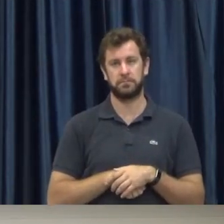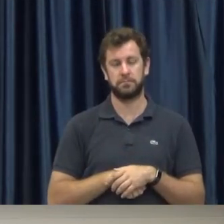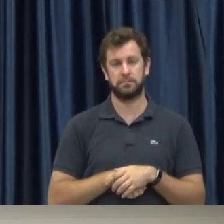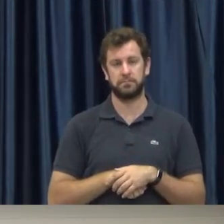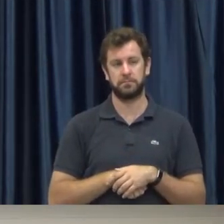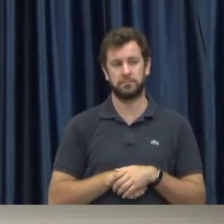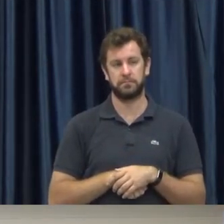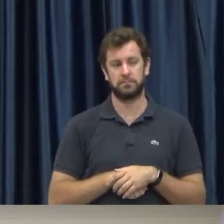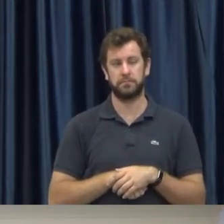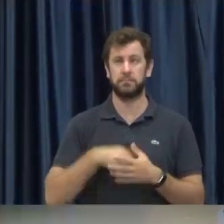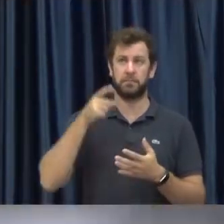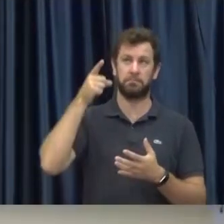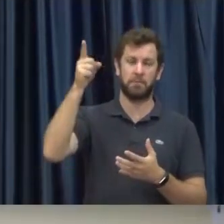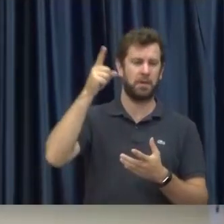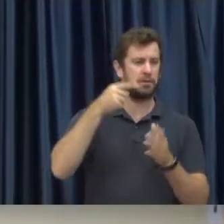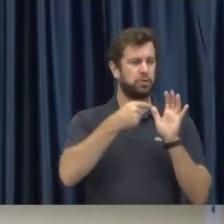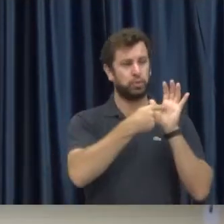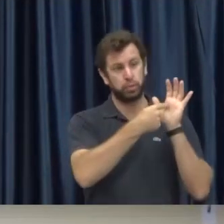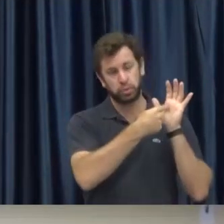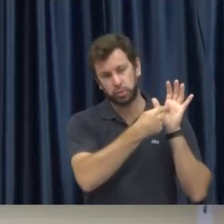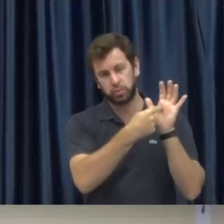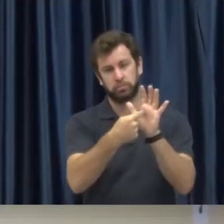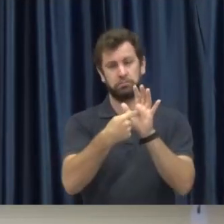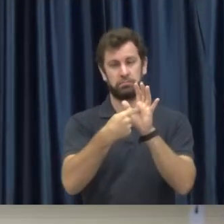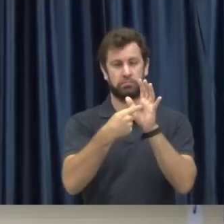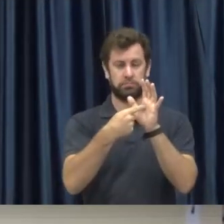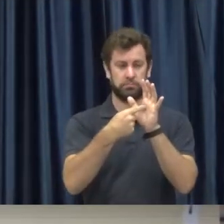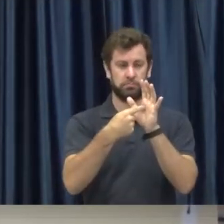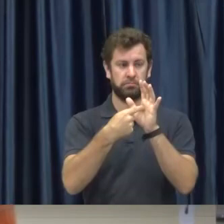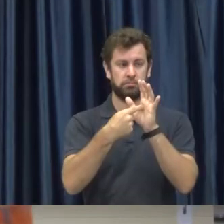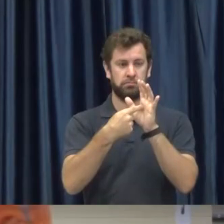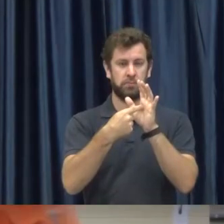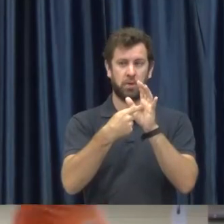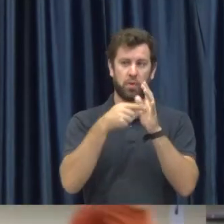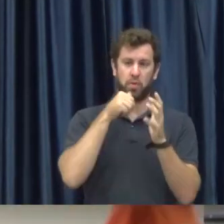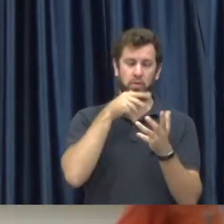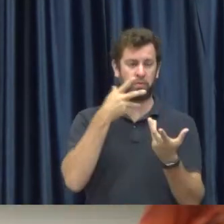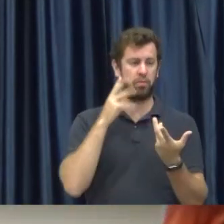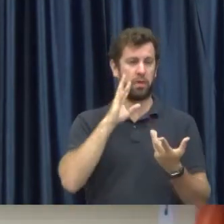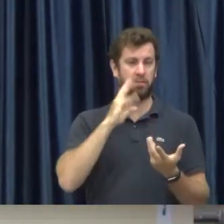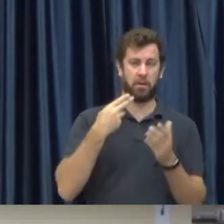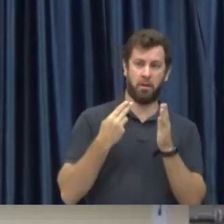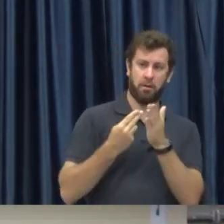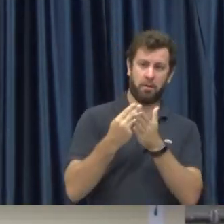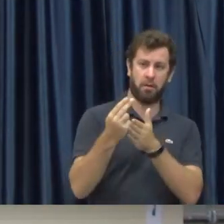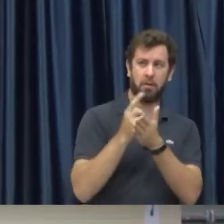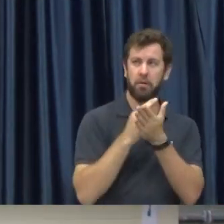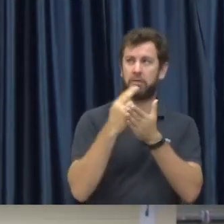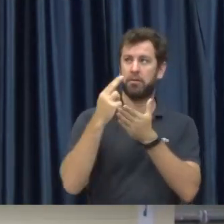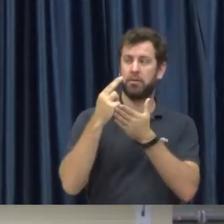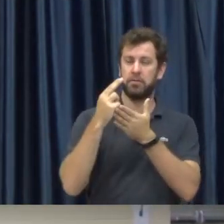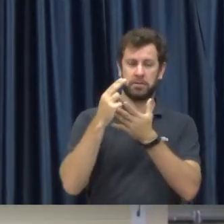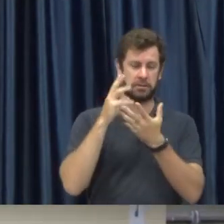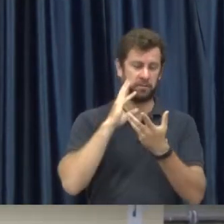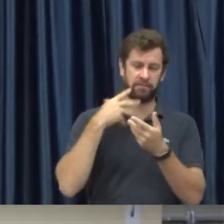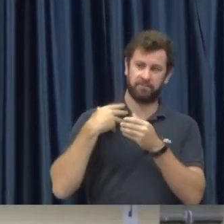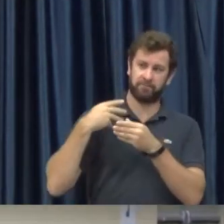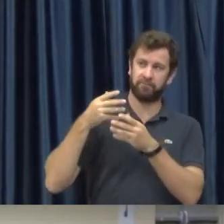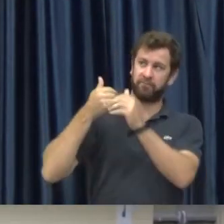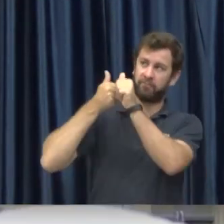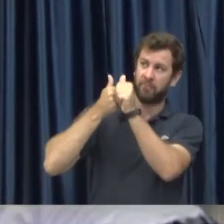revealed, and whoever holds in honor the sacred rites of